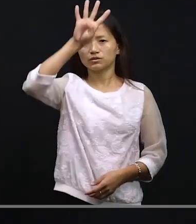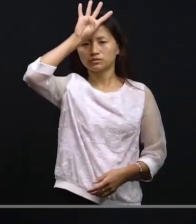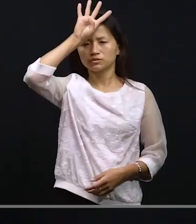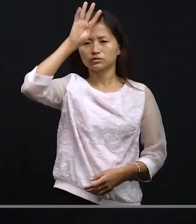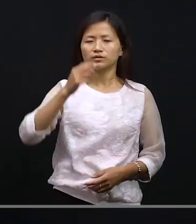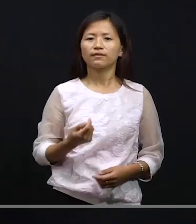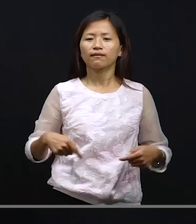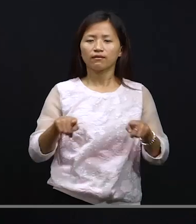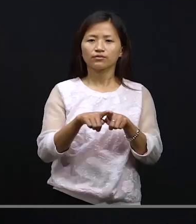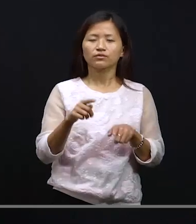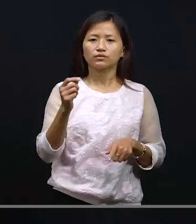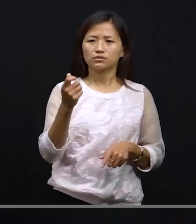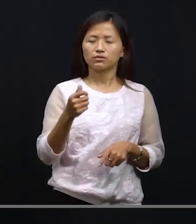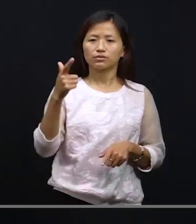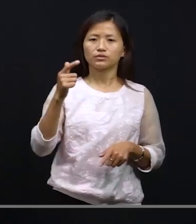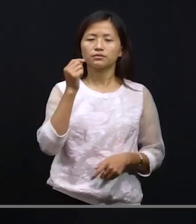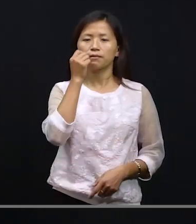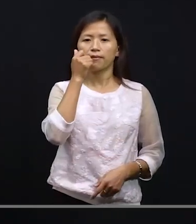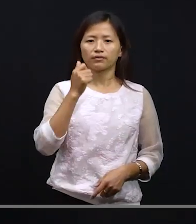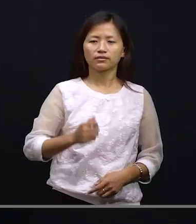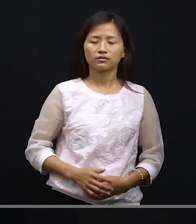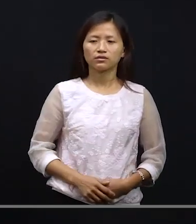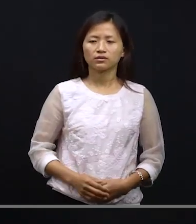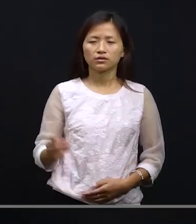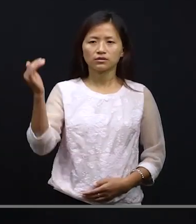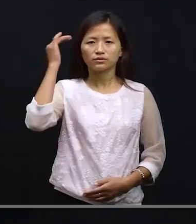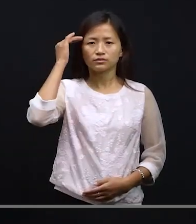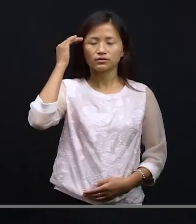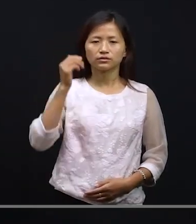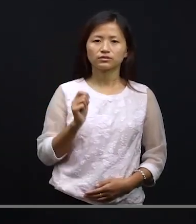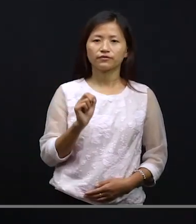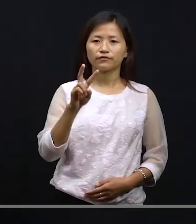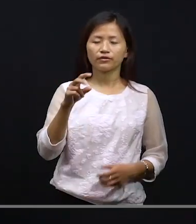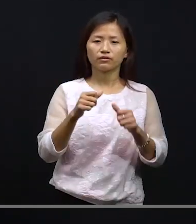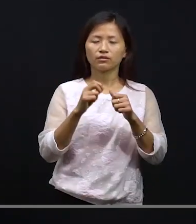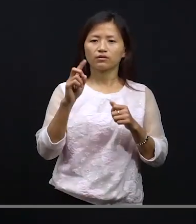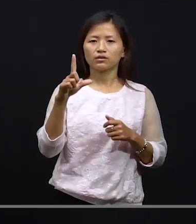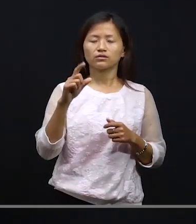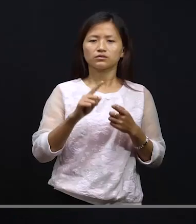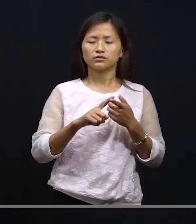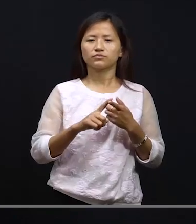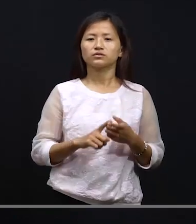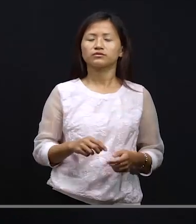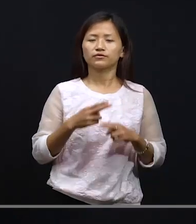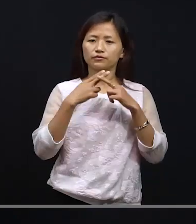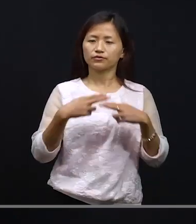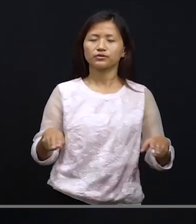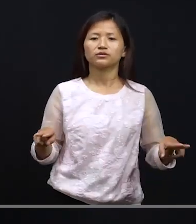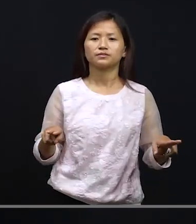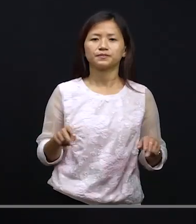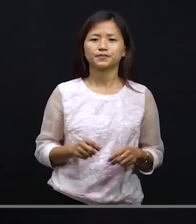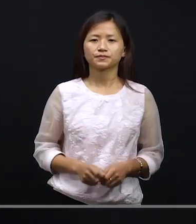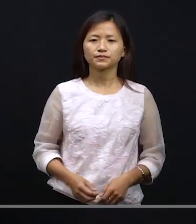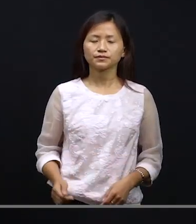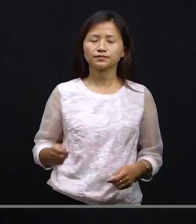man? It is because he knows the value of his freedom, that he deserves freedom even if he works.